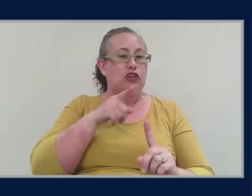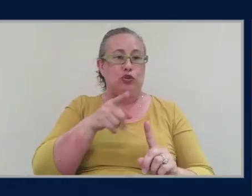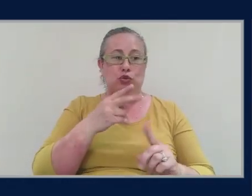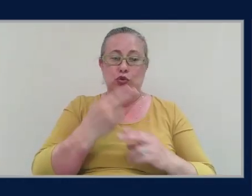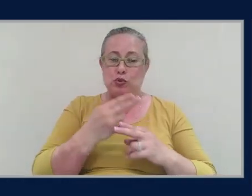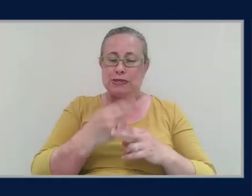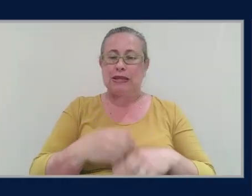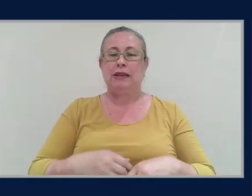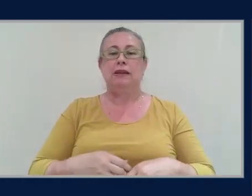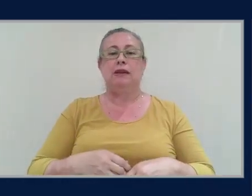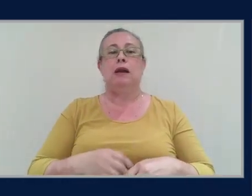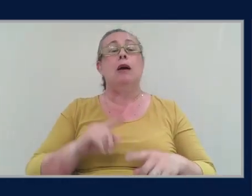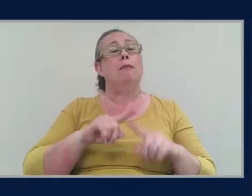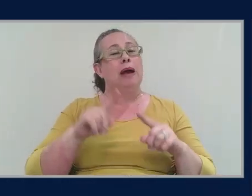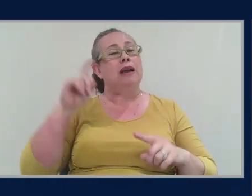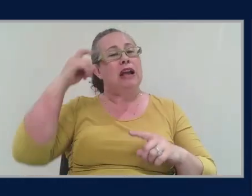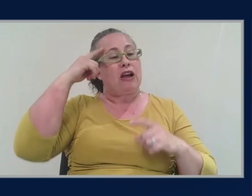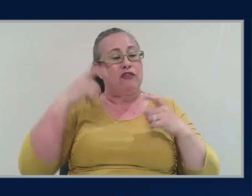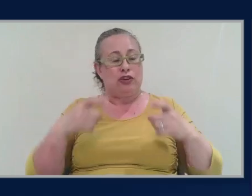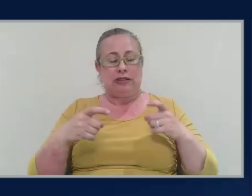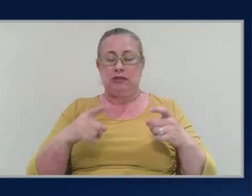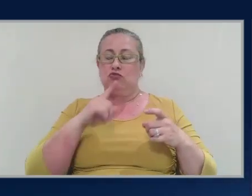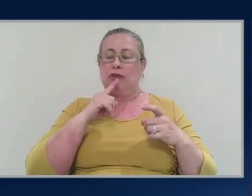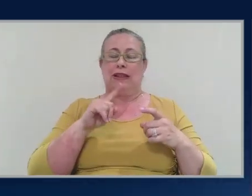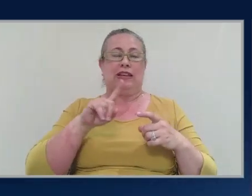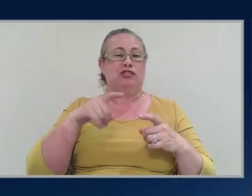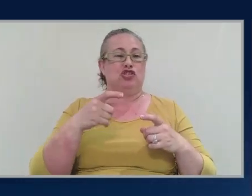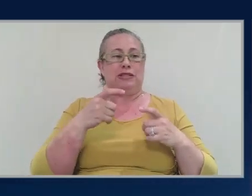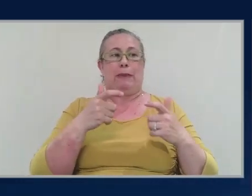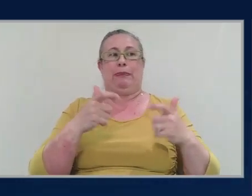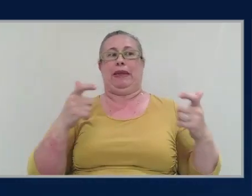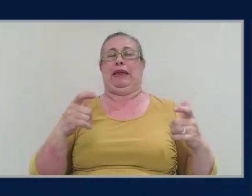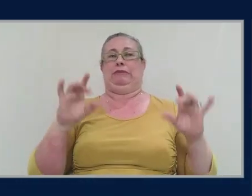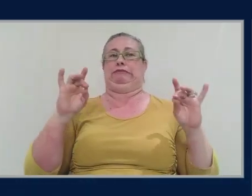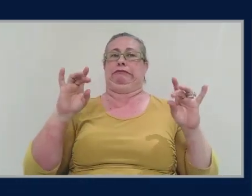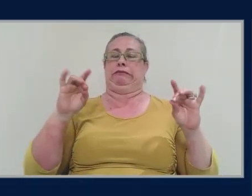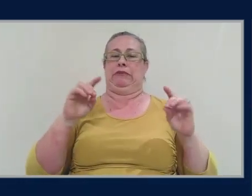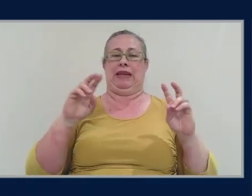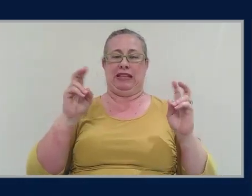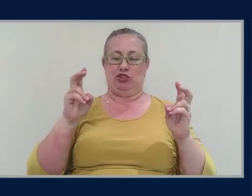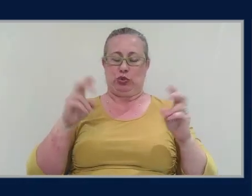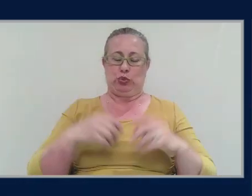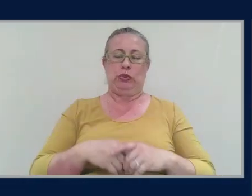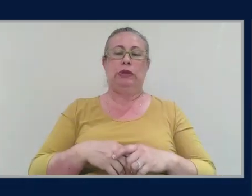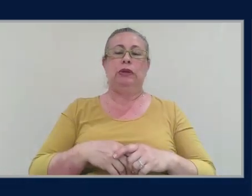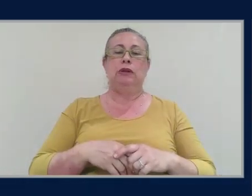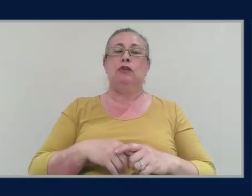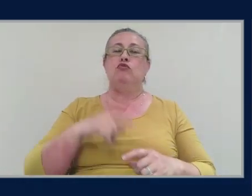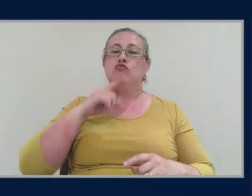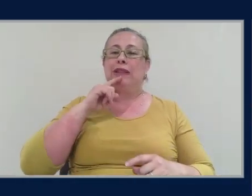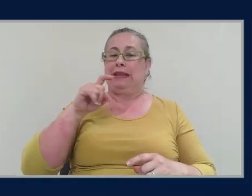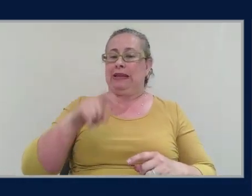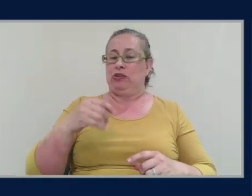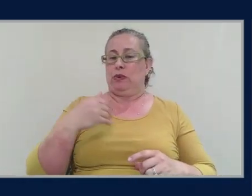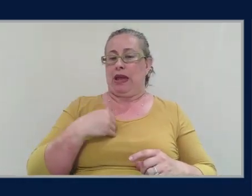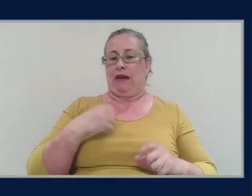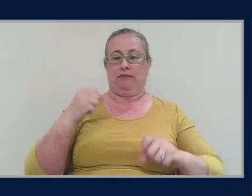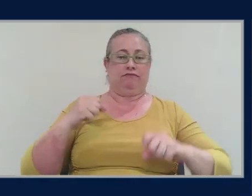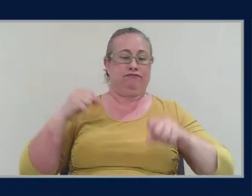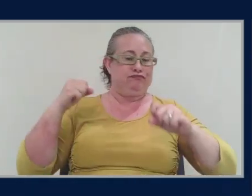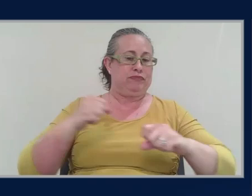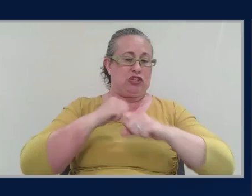but governance is just a huge thorny issue, and so really, you need to have a robust security and